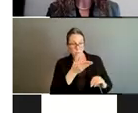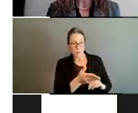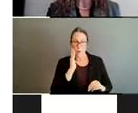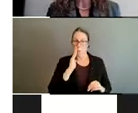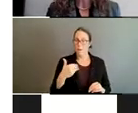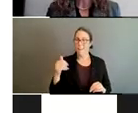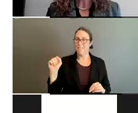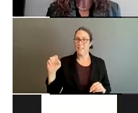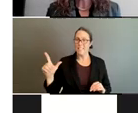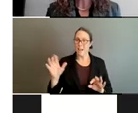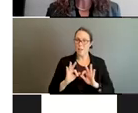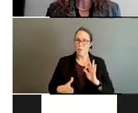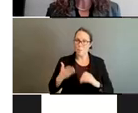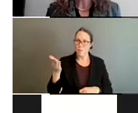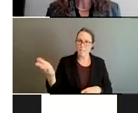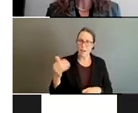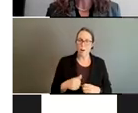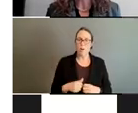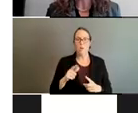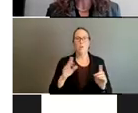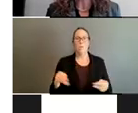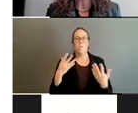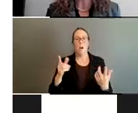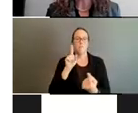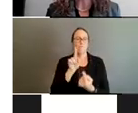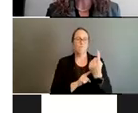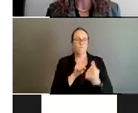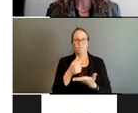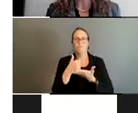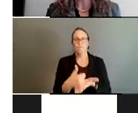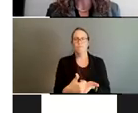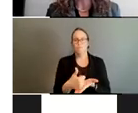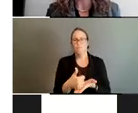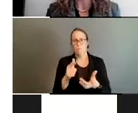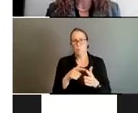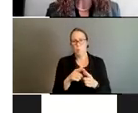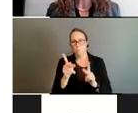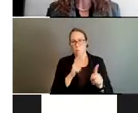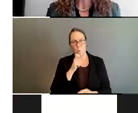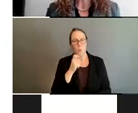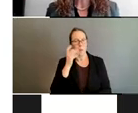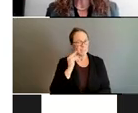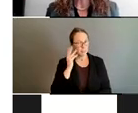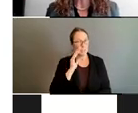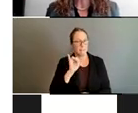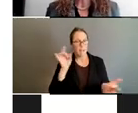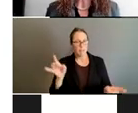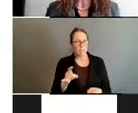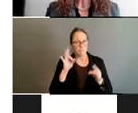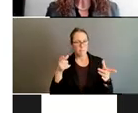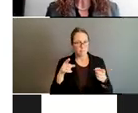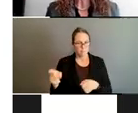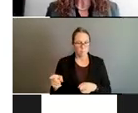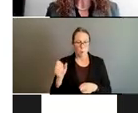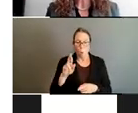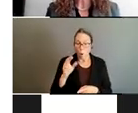on ground, to be able to provide that one-on-one assistance to survivors applying or looking for an update. So